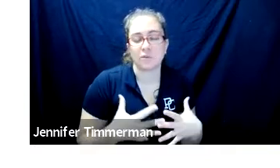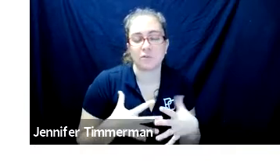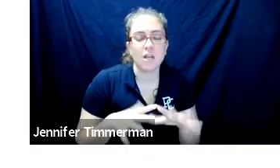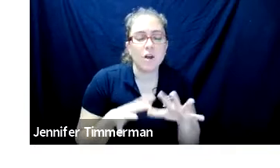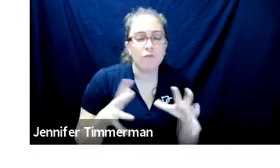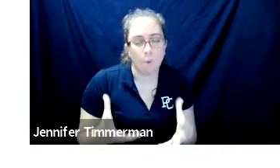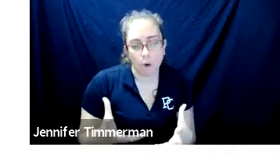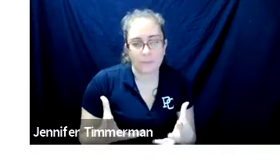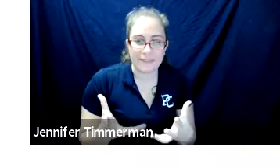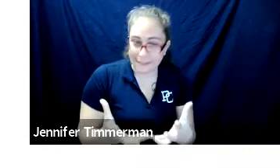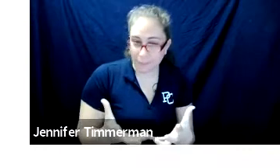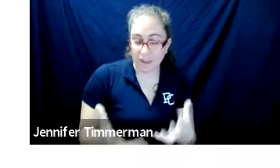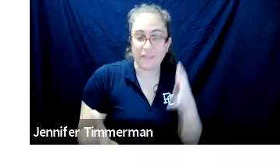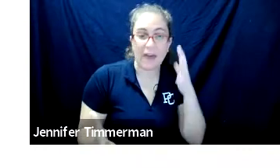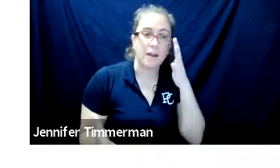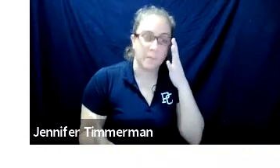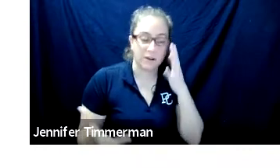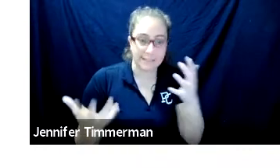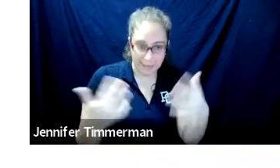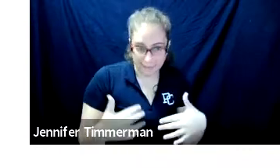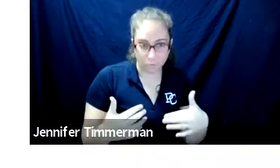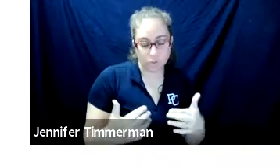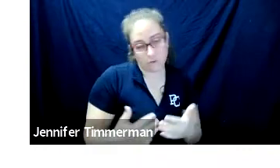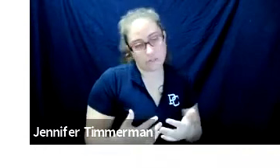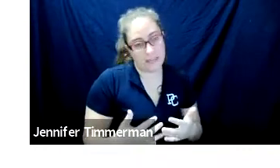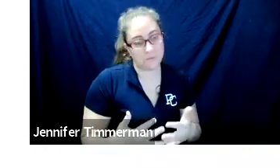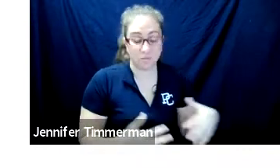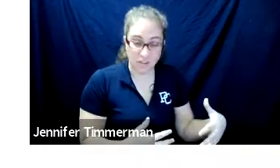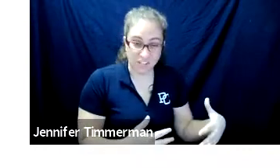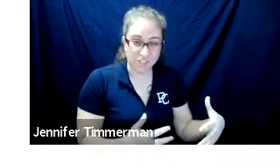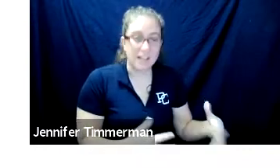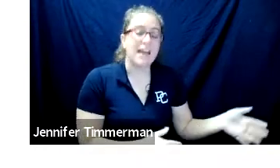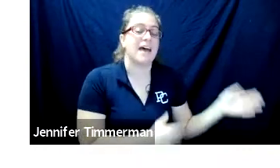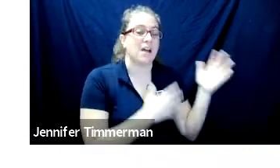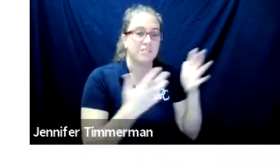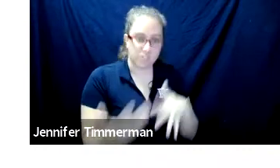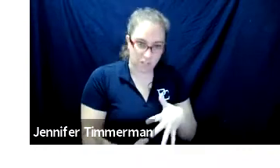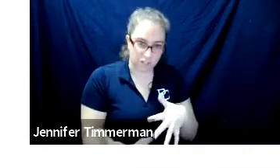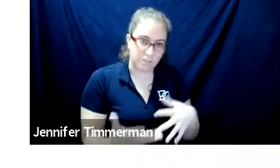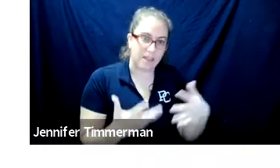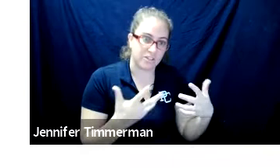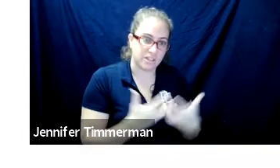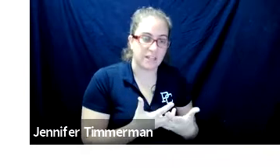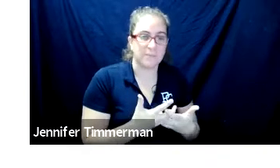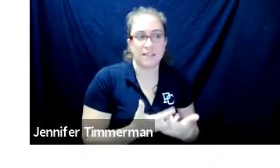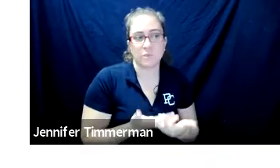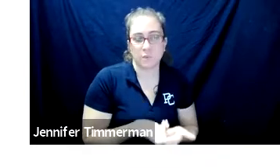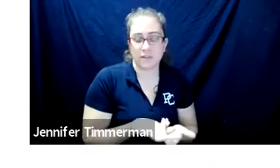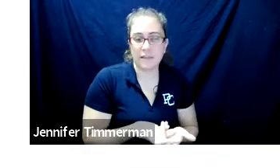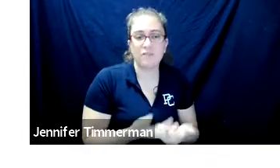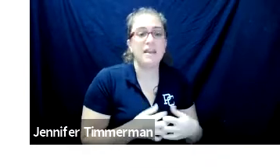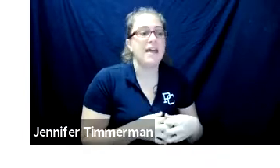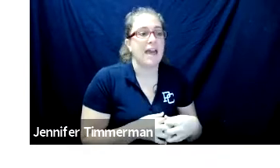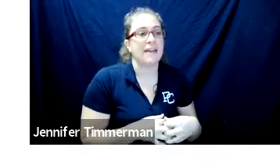pedagogy, its own form, in the same way that American Sign Language first came from French, and now it's changed to match the place where